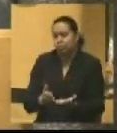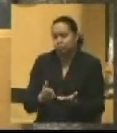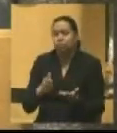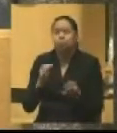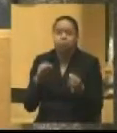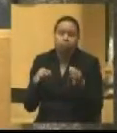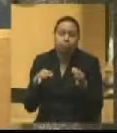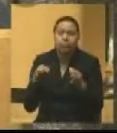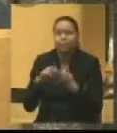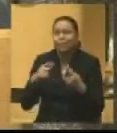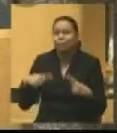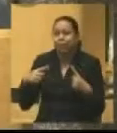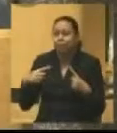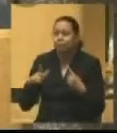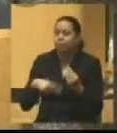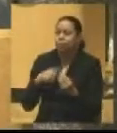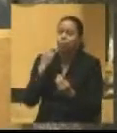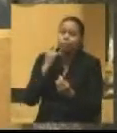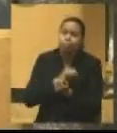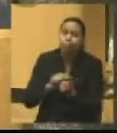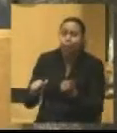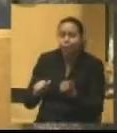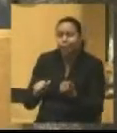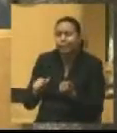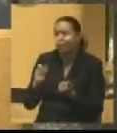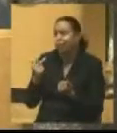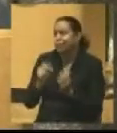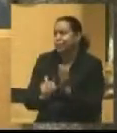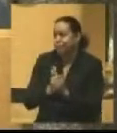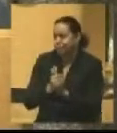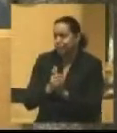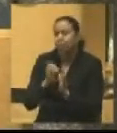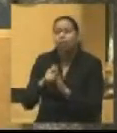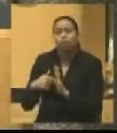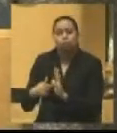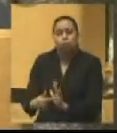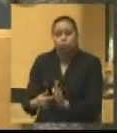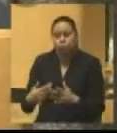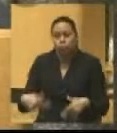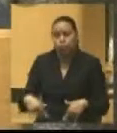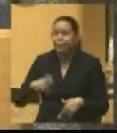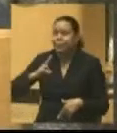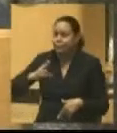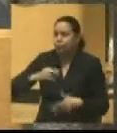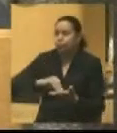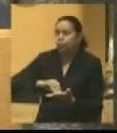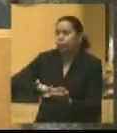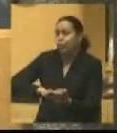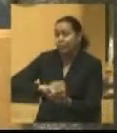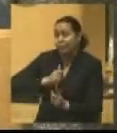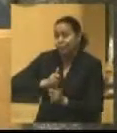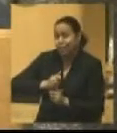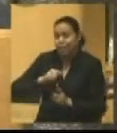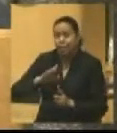the debate over the passage of the 13th Amendment demonstrates that the actual historical record can